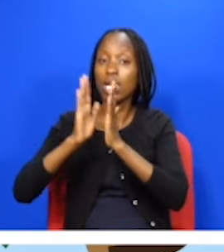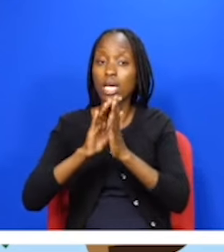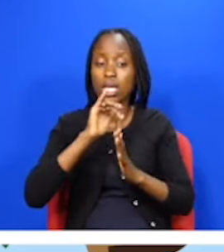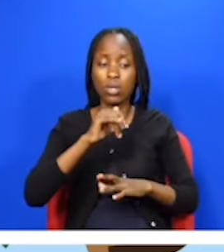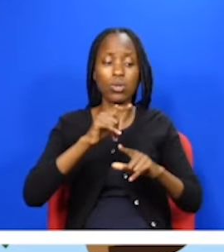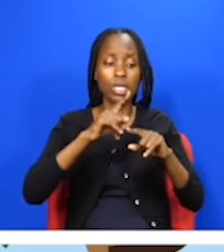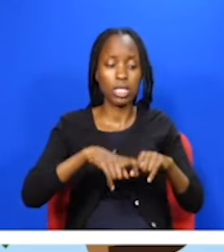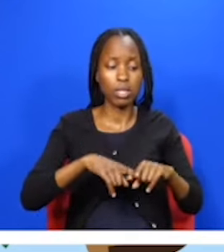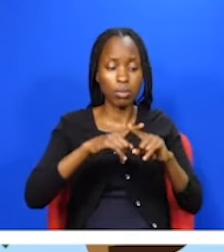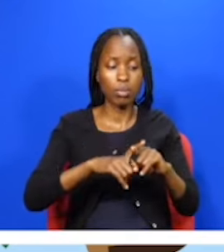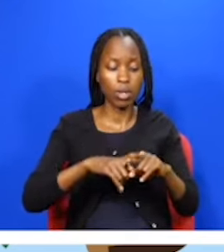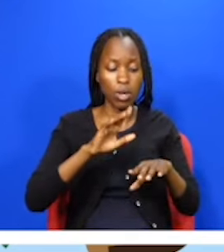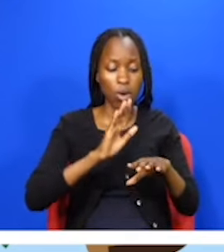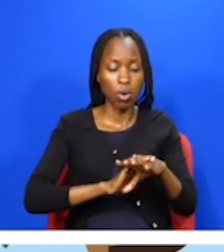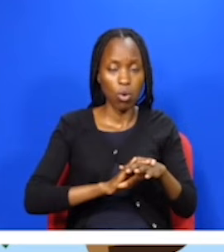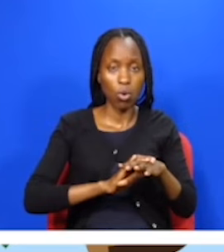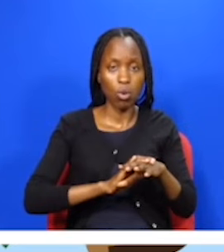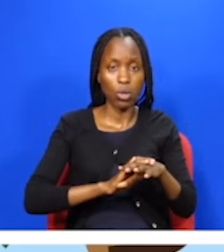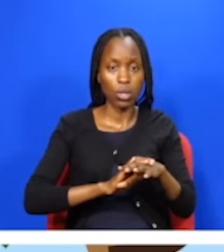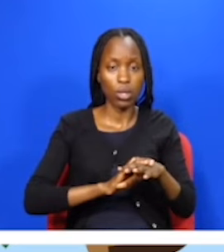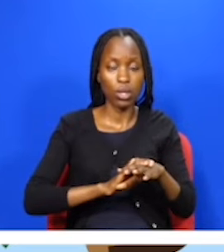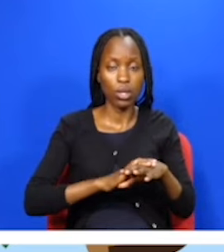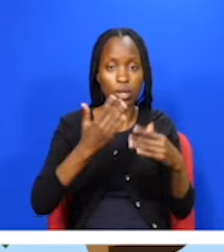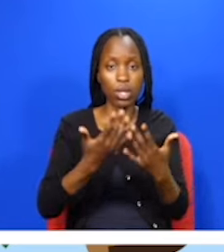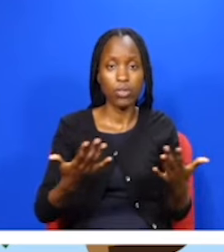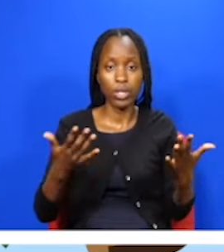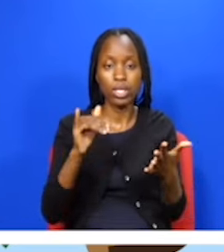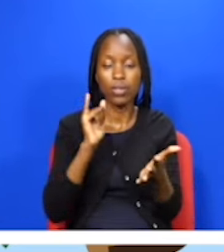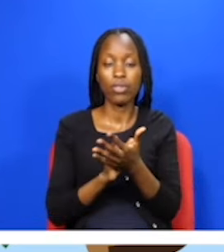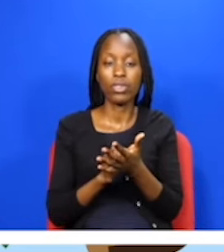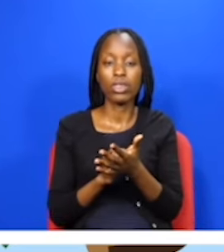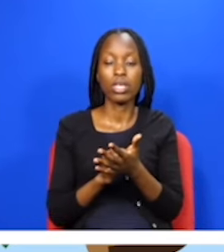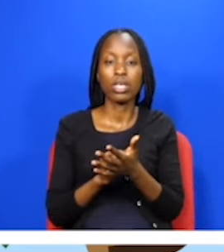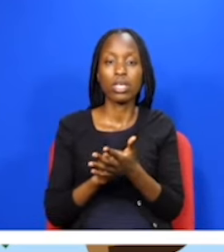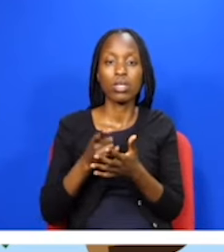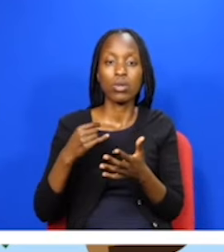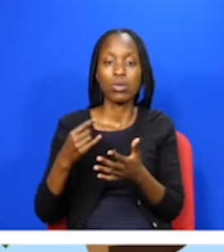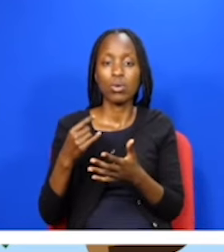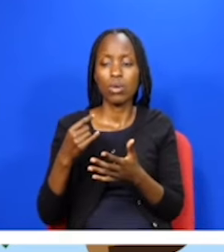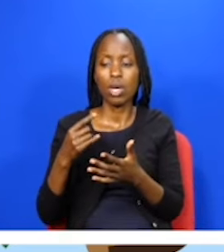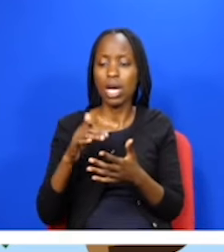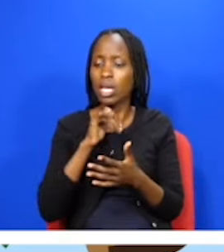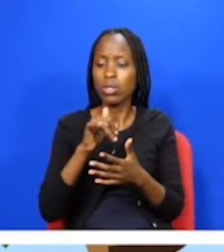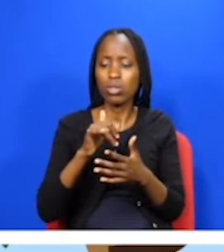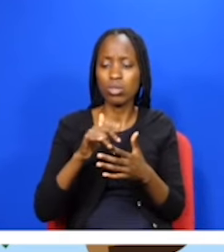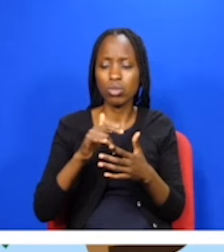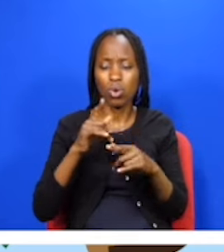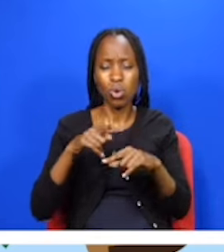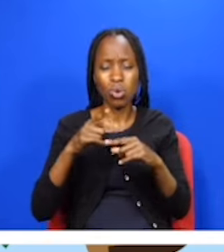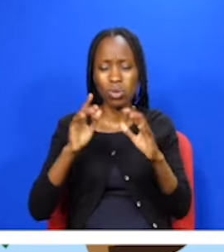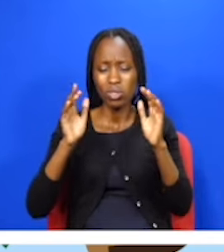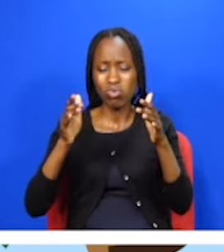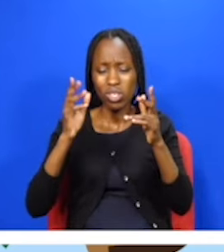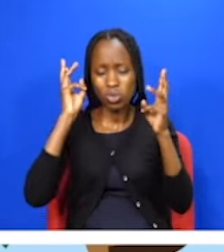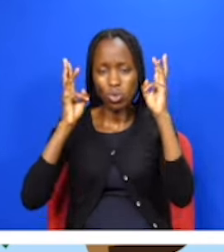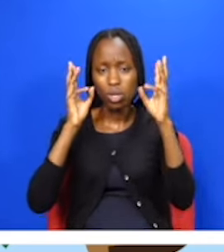the obstacles or the things that we always keep worrying about. Maybe you don't have nice